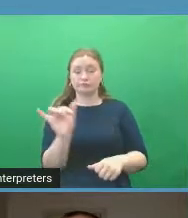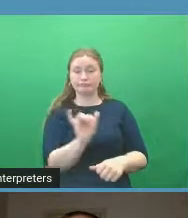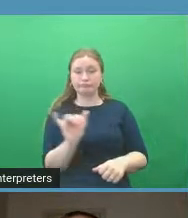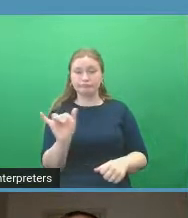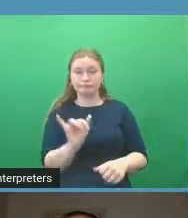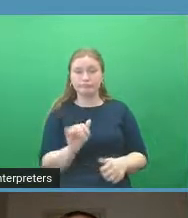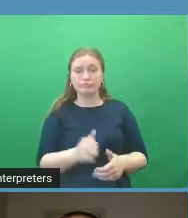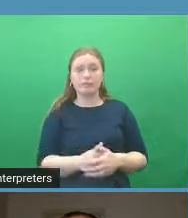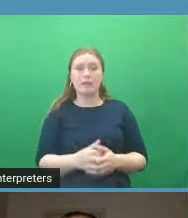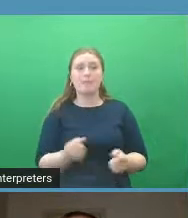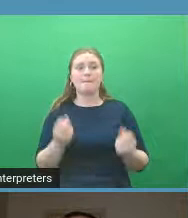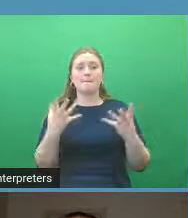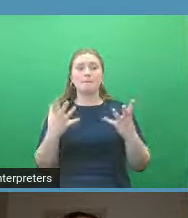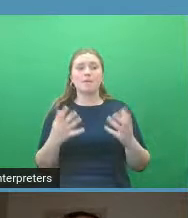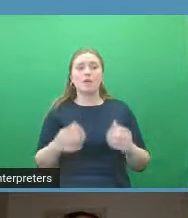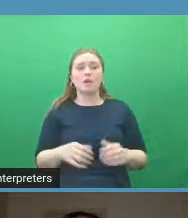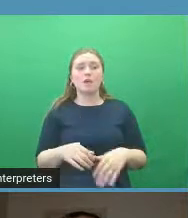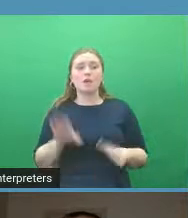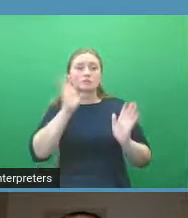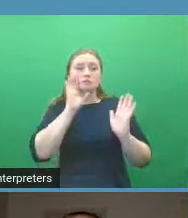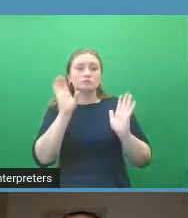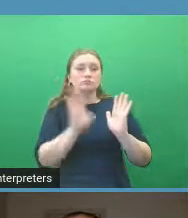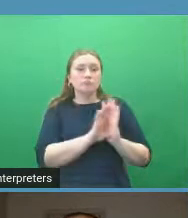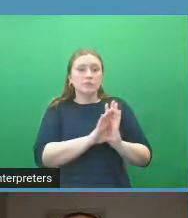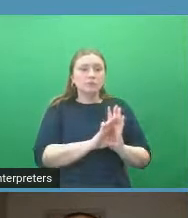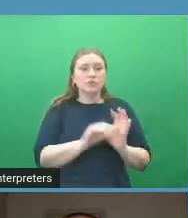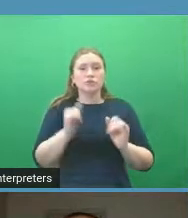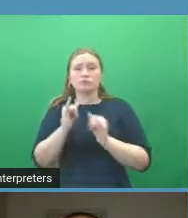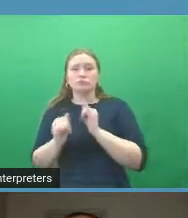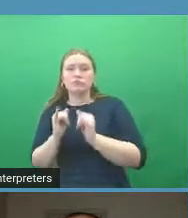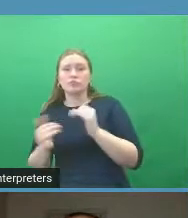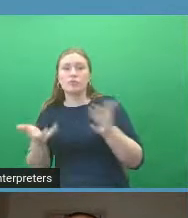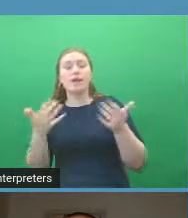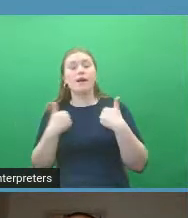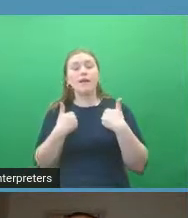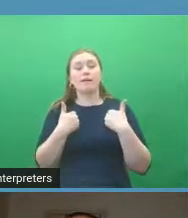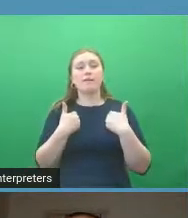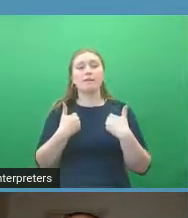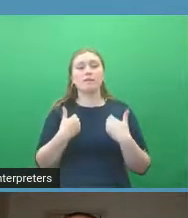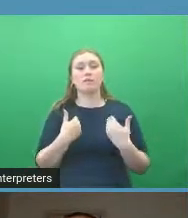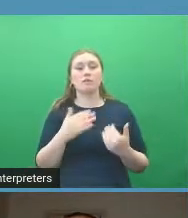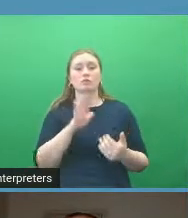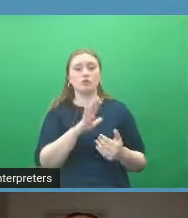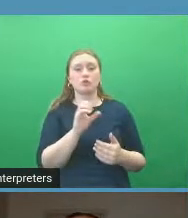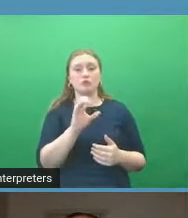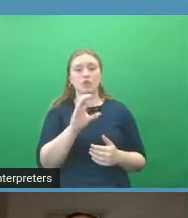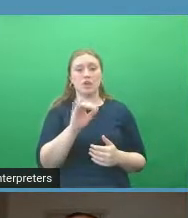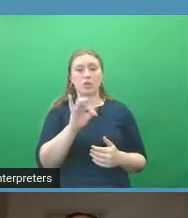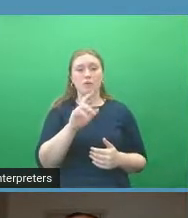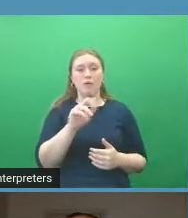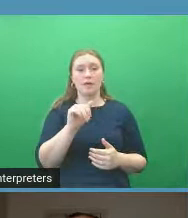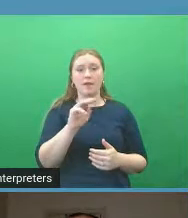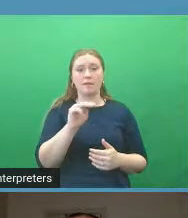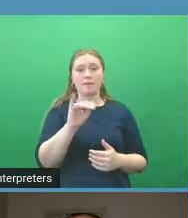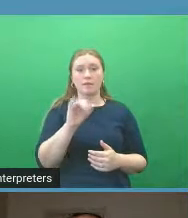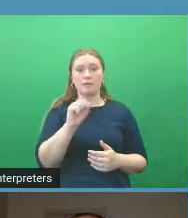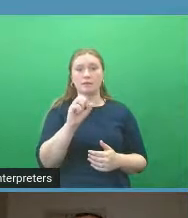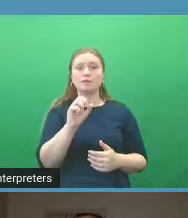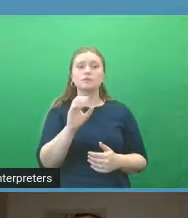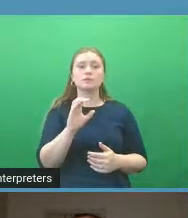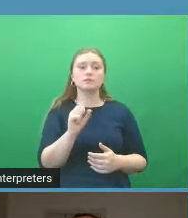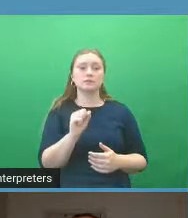of object-based tours and interviews. Their curator of ceramics began exploring common and rarely seen objects from their